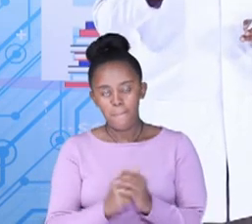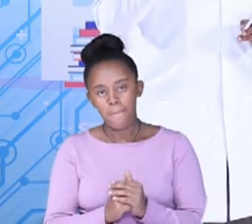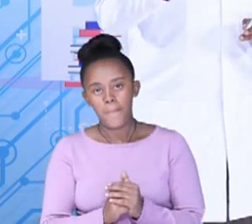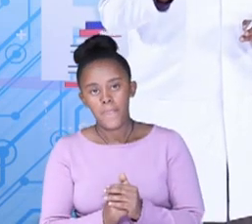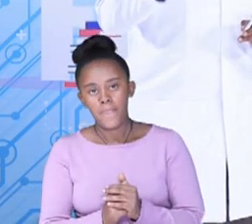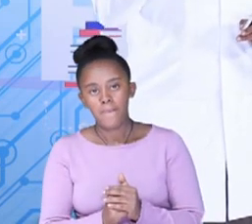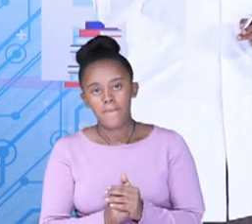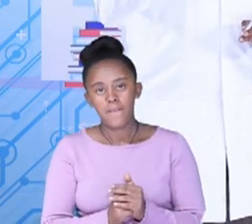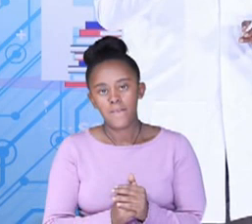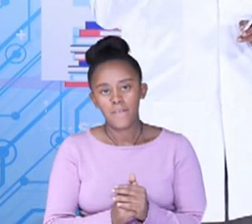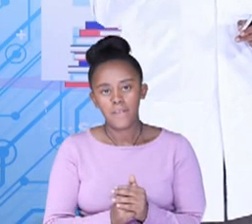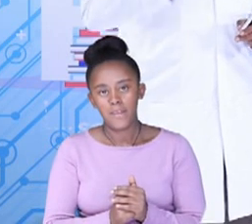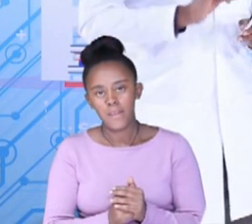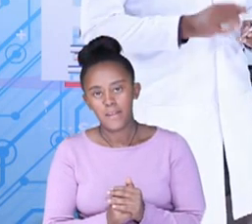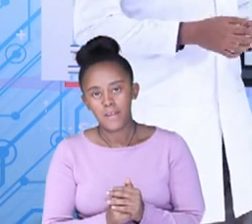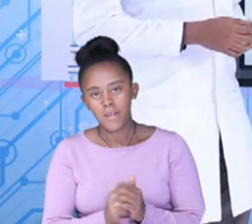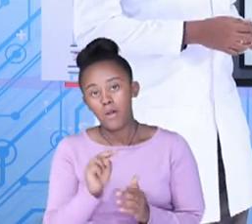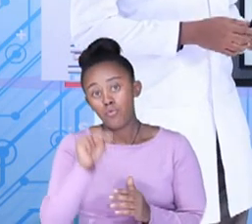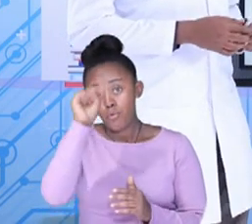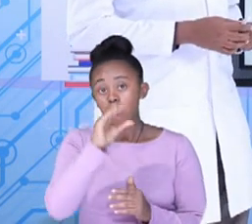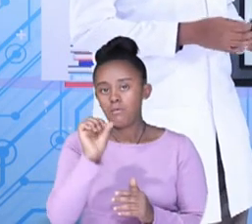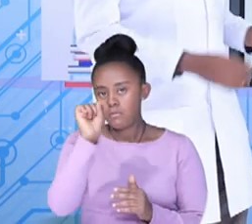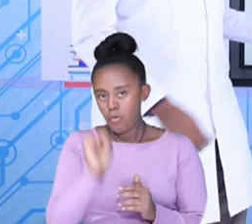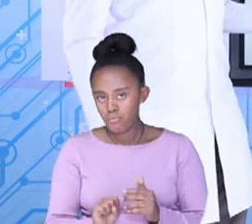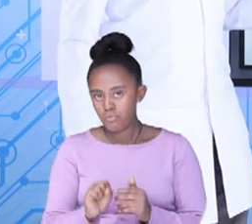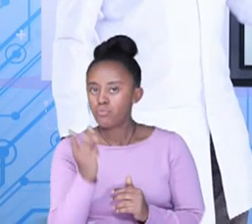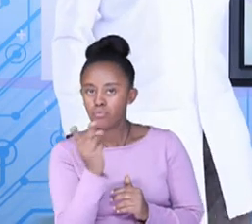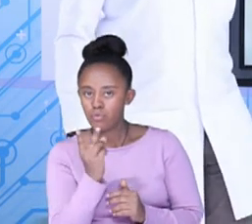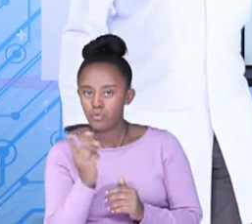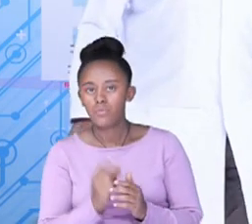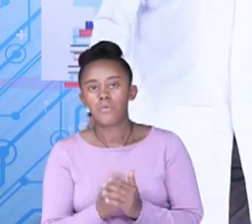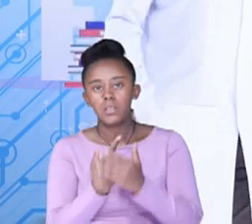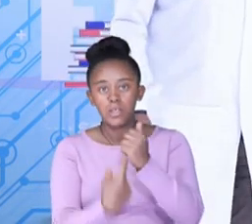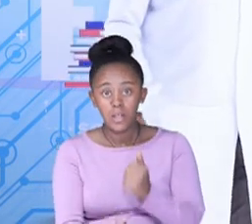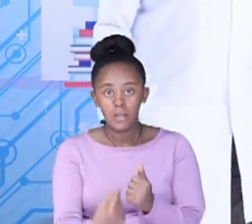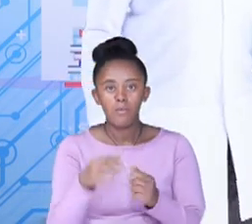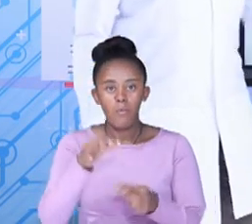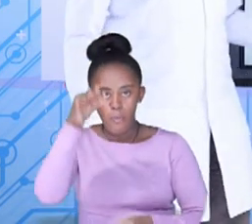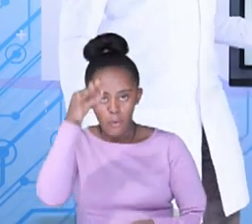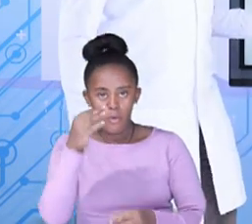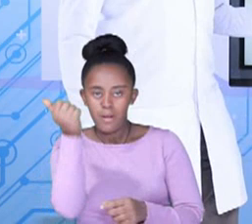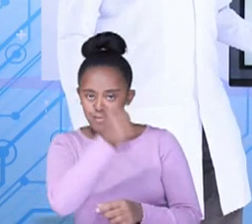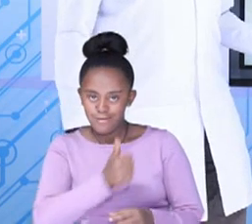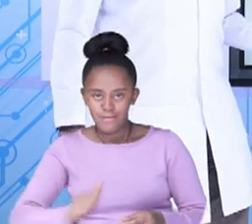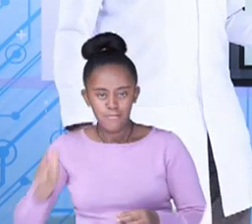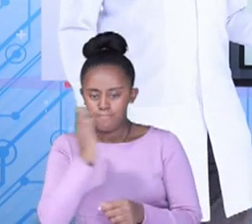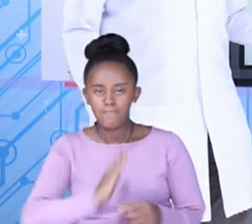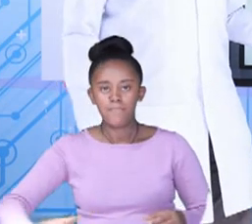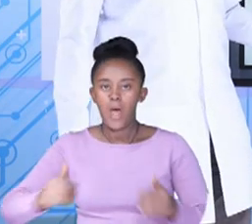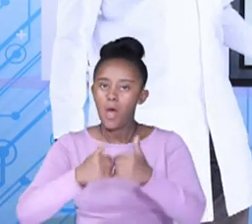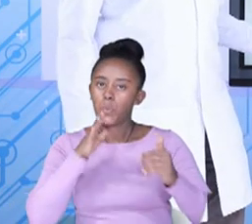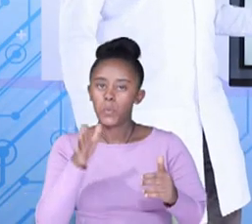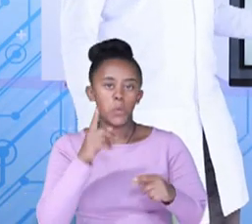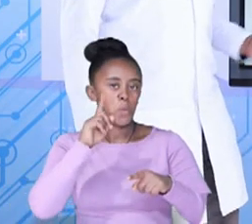magnetic nature should exist within two poles, north and south pole. A single pole magnetic pole has never been isolated.